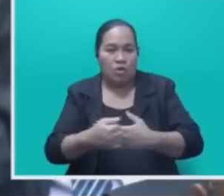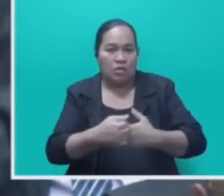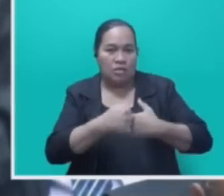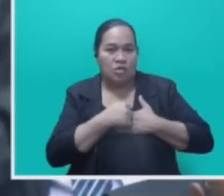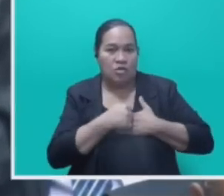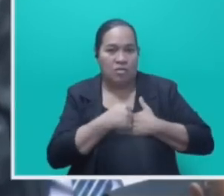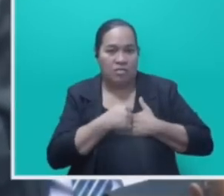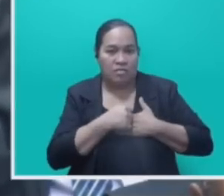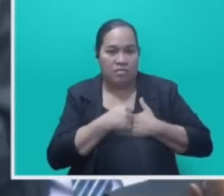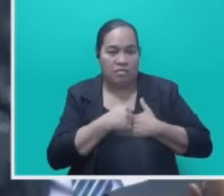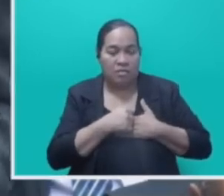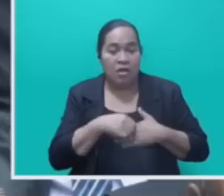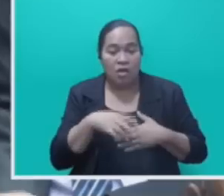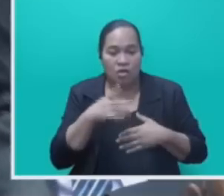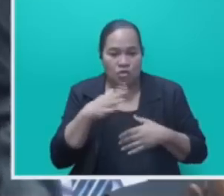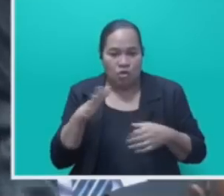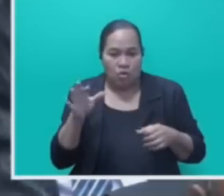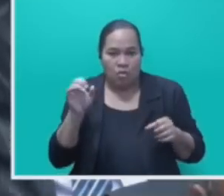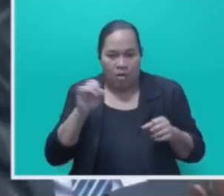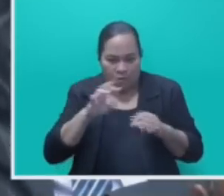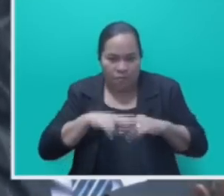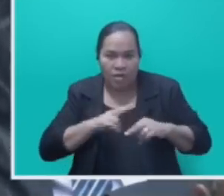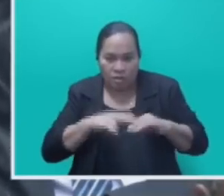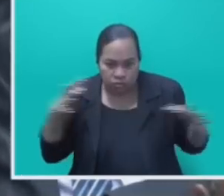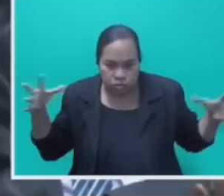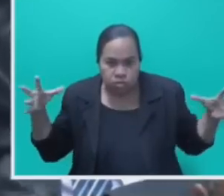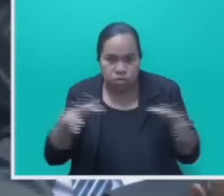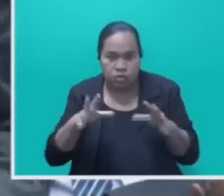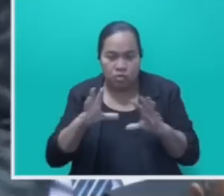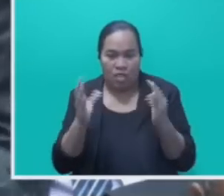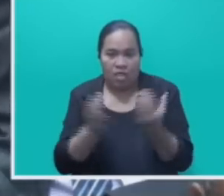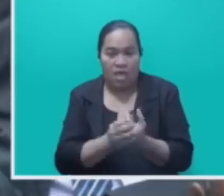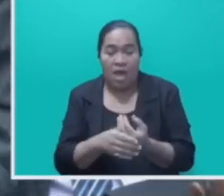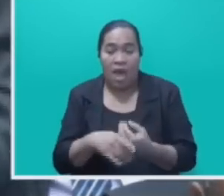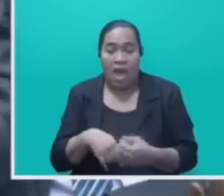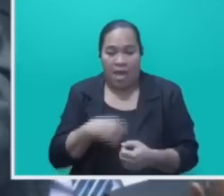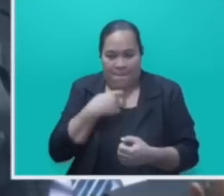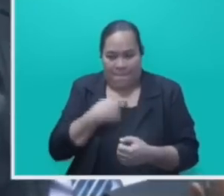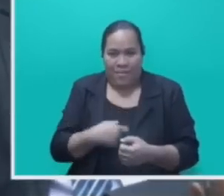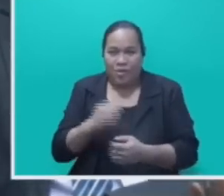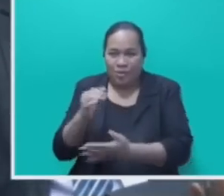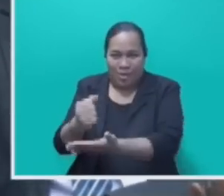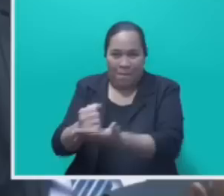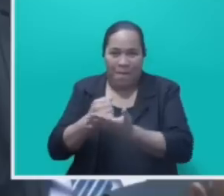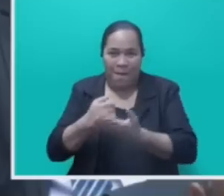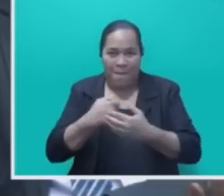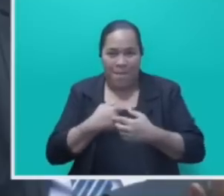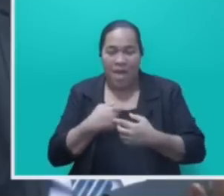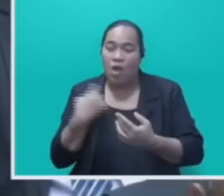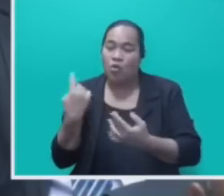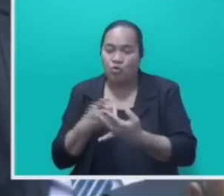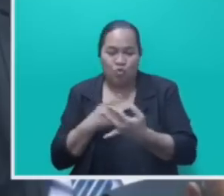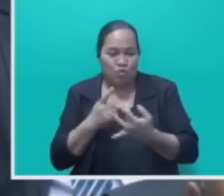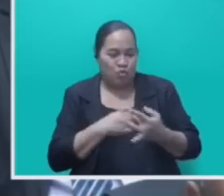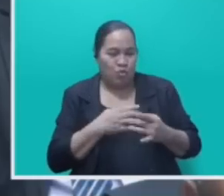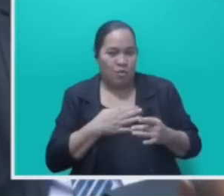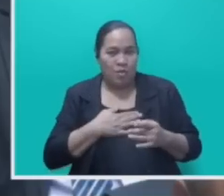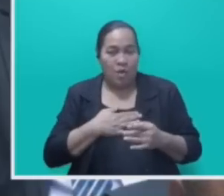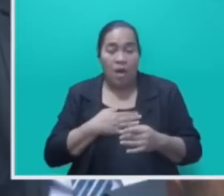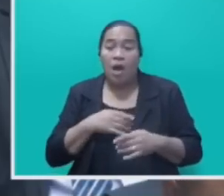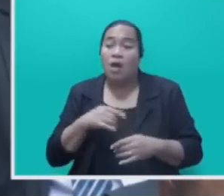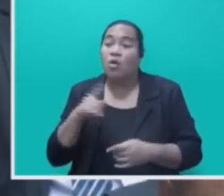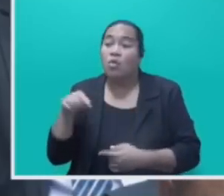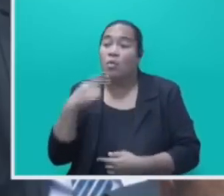security, of holding Fiji together, and for the personal support I received as commander and those around me, those